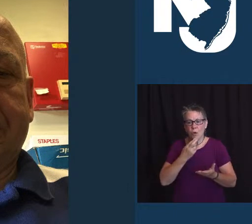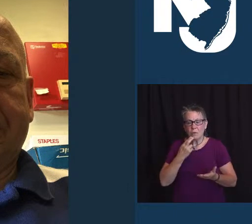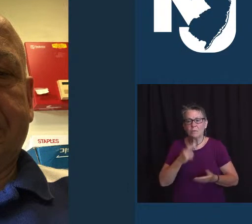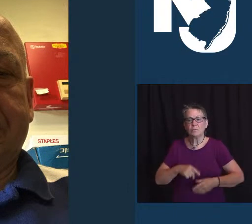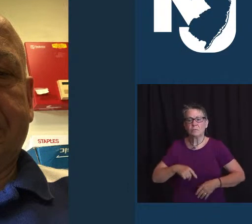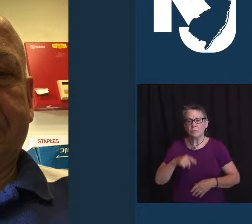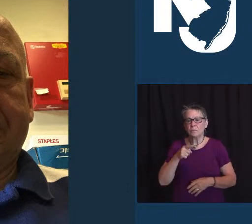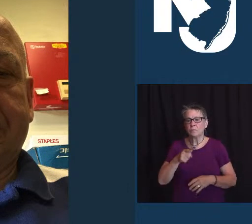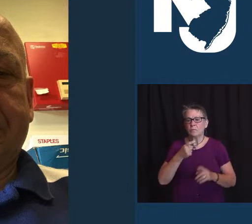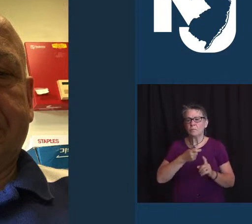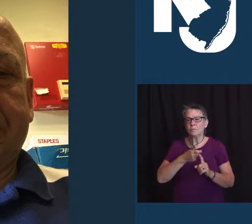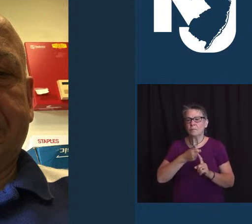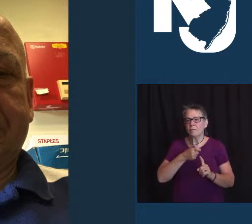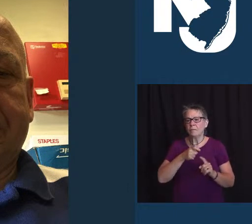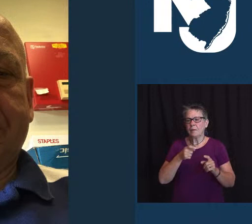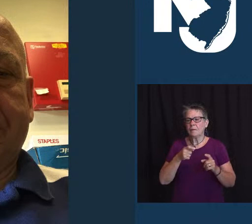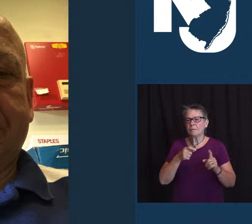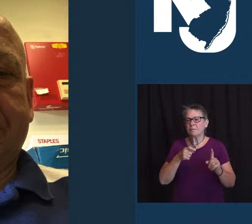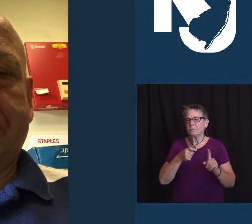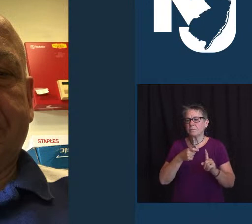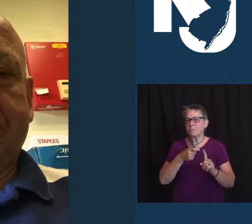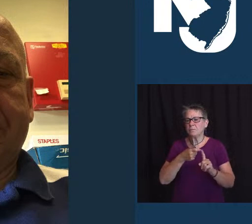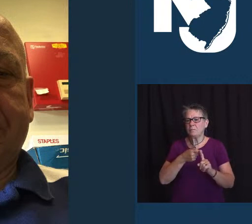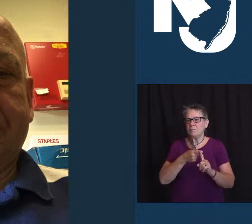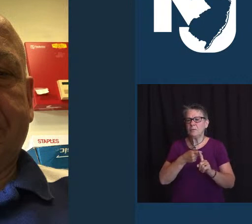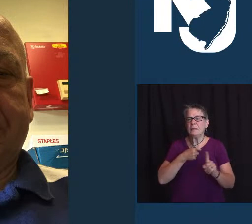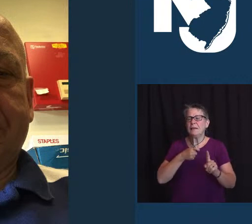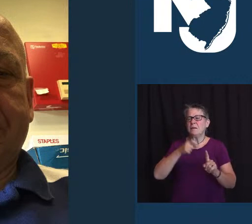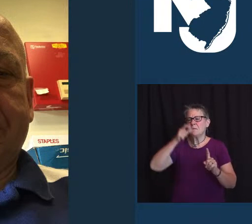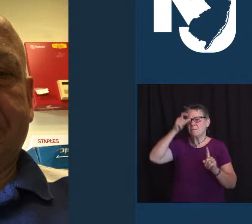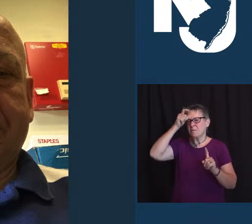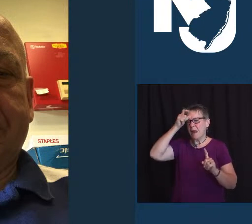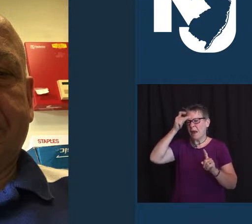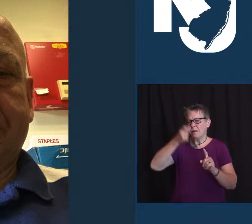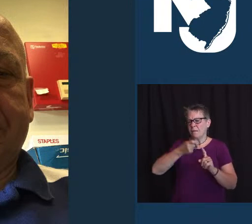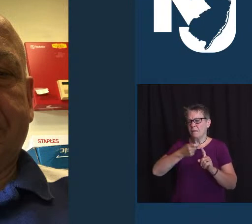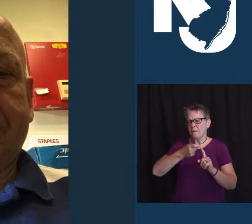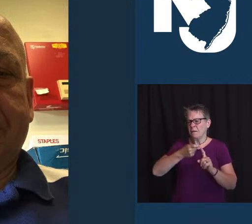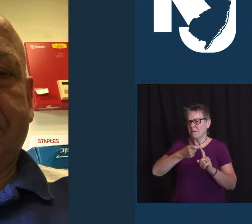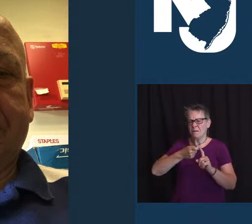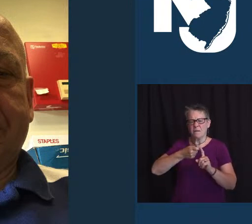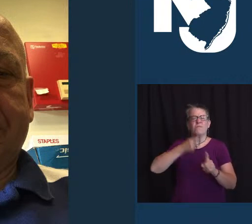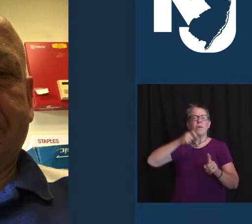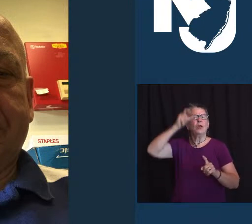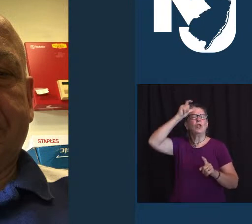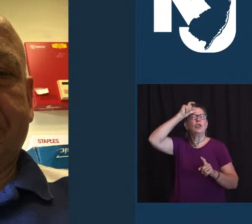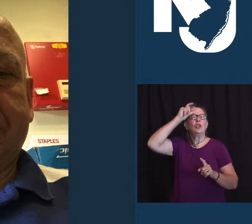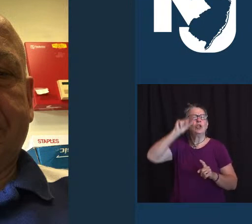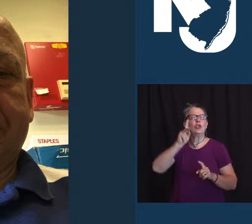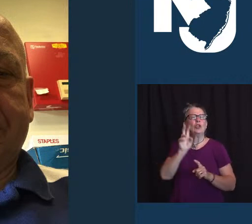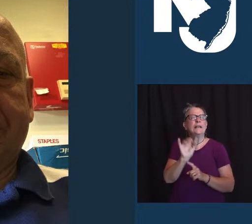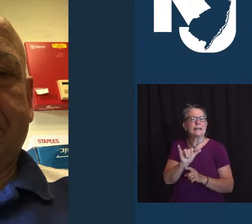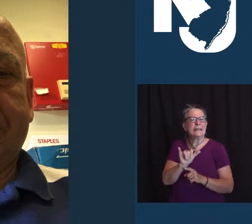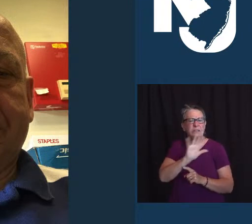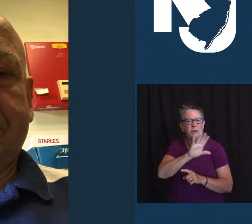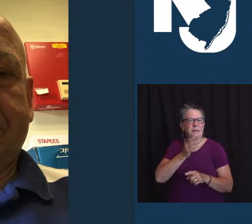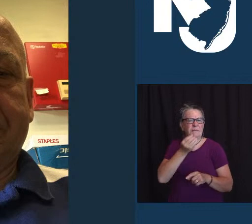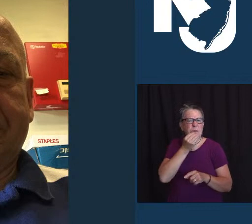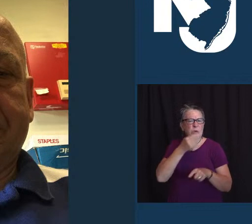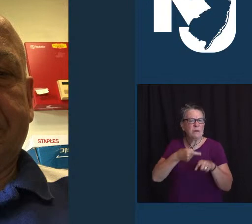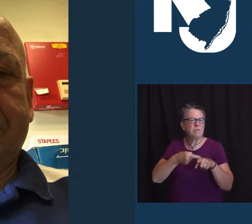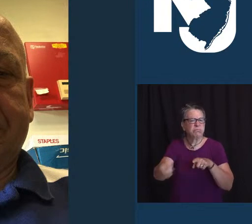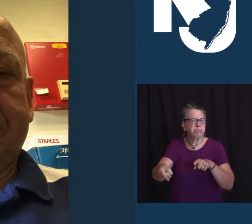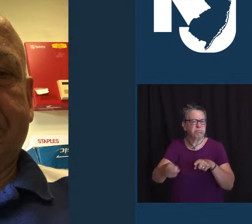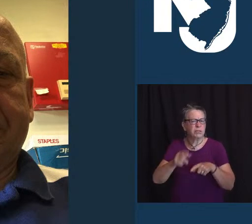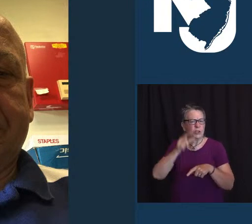out, 812 Route 33 in Hamilton. You know that neighborhood, Judy, very well. 812 Route 33